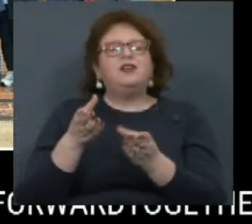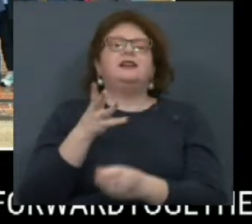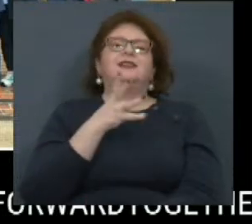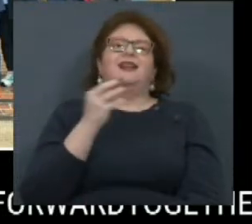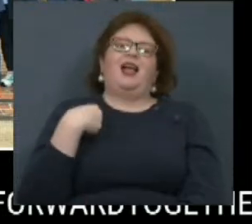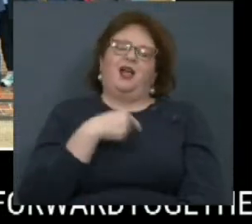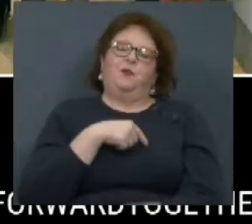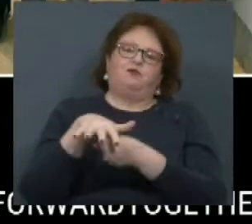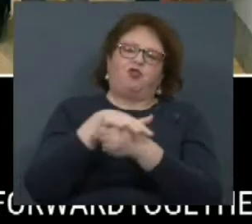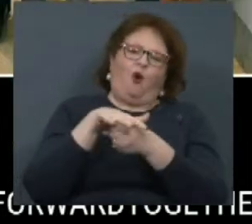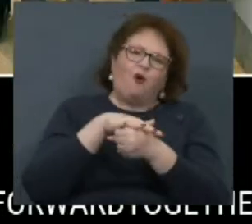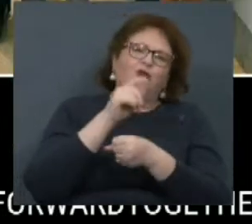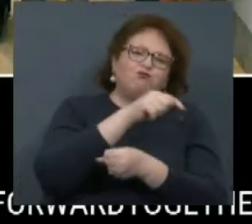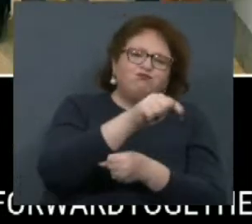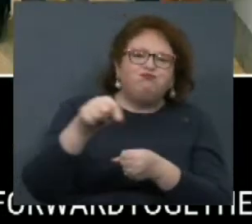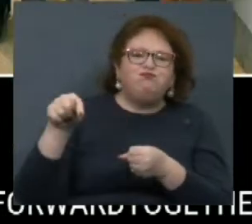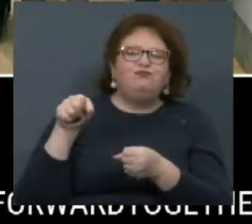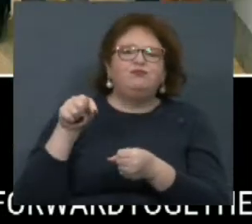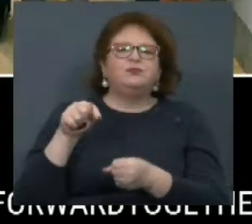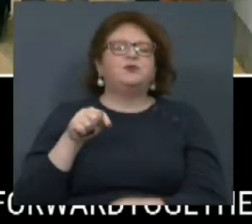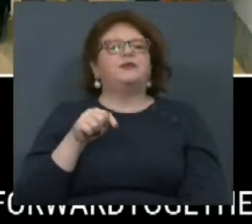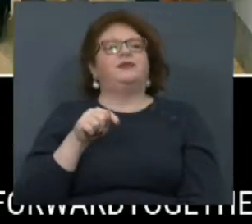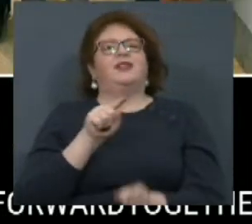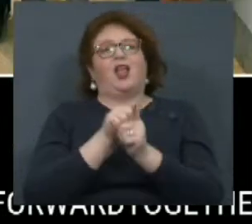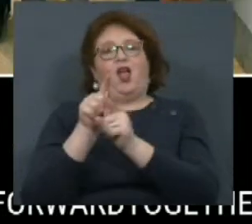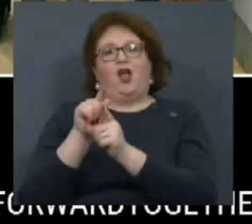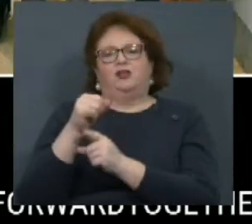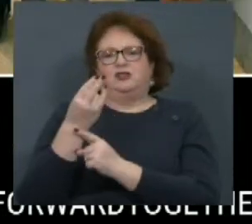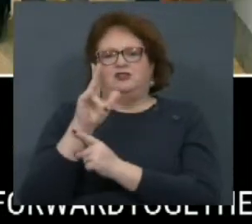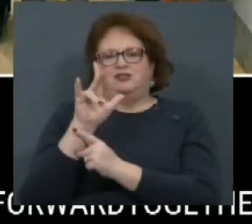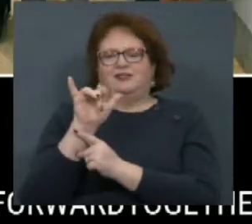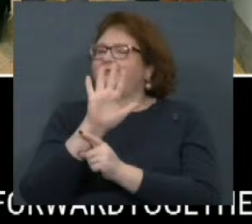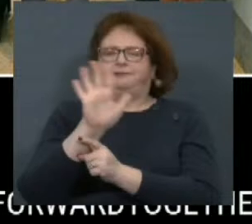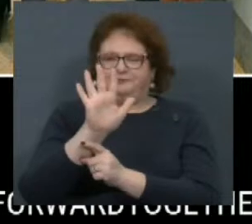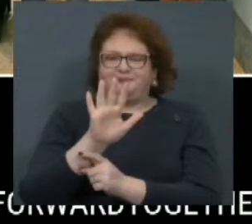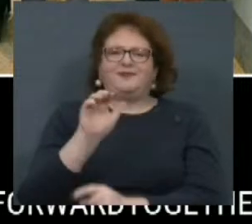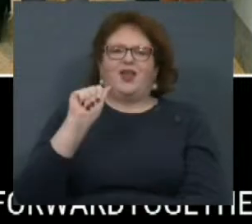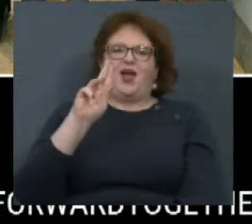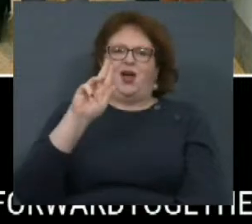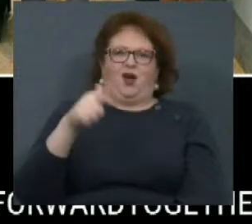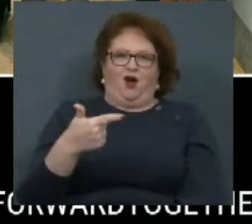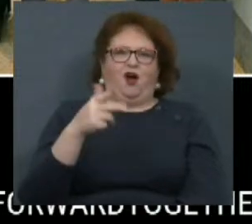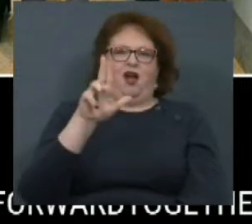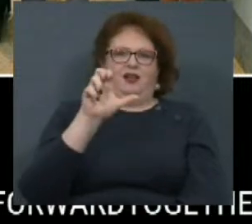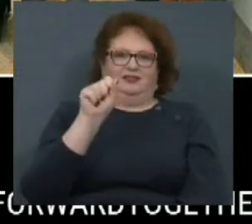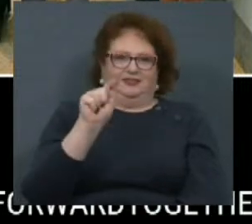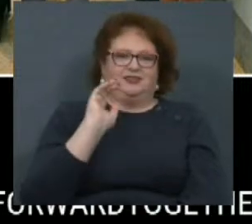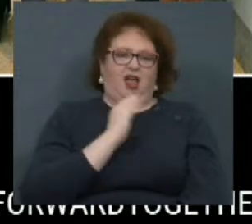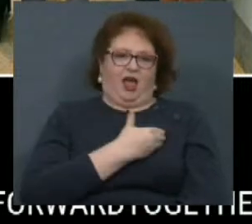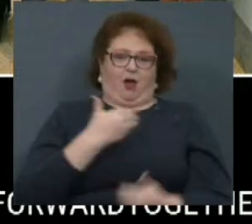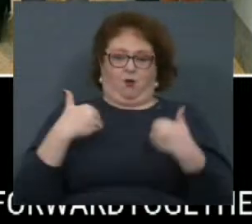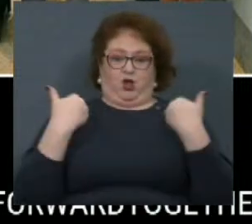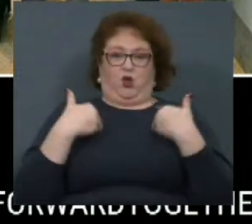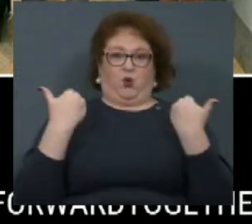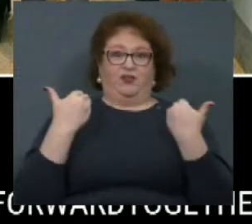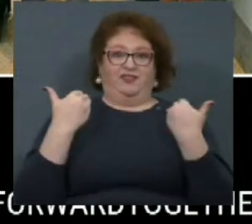In July, we also went, or I'm sorry, in August, our youth exchange, the Little Rock youth,